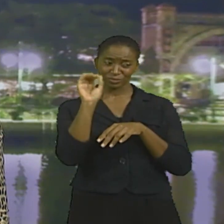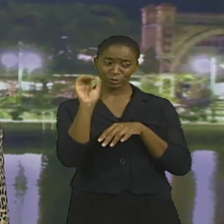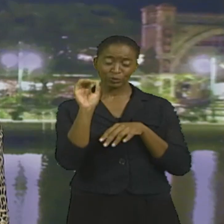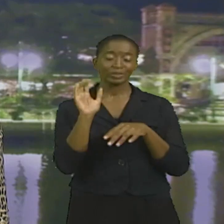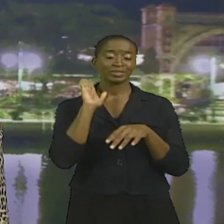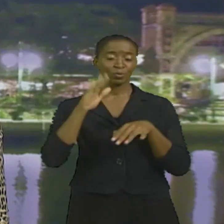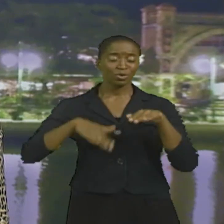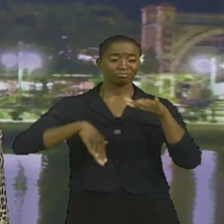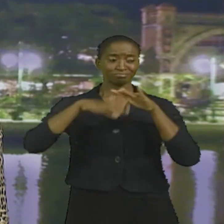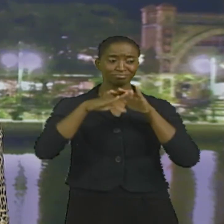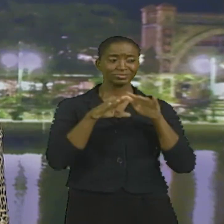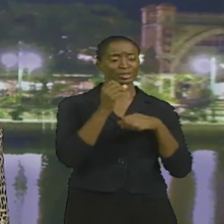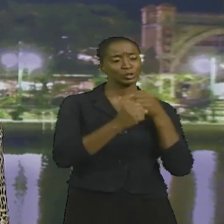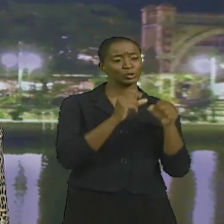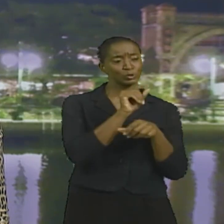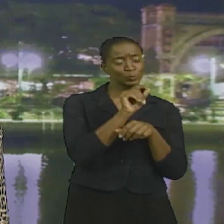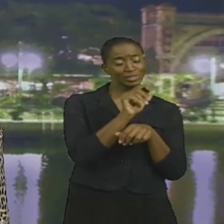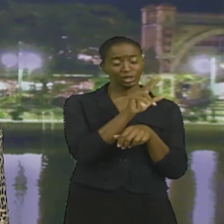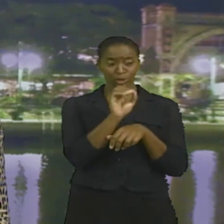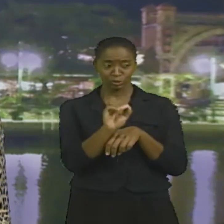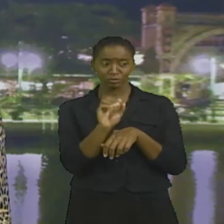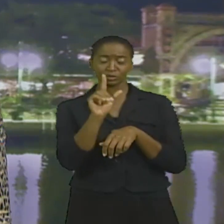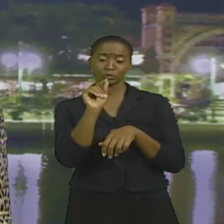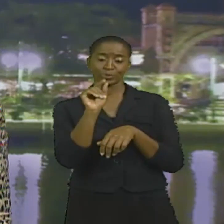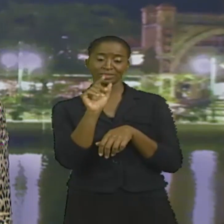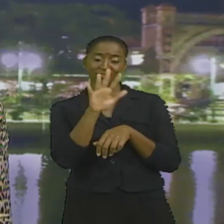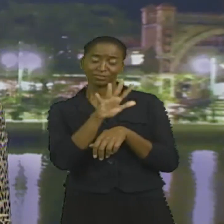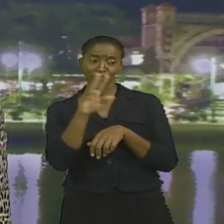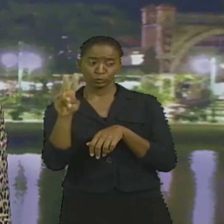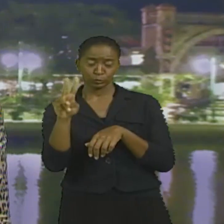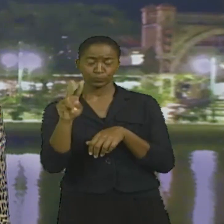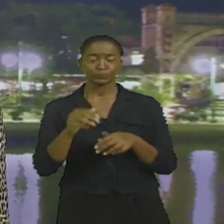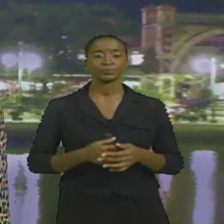be reached between 2030 and 2052.